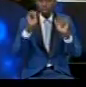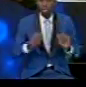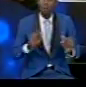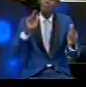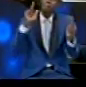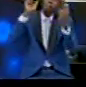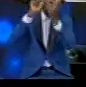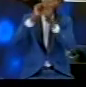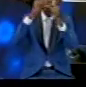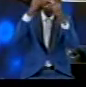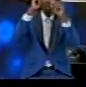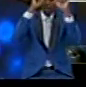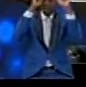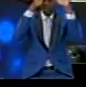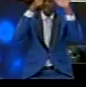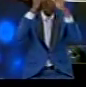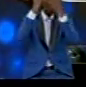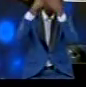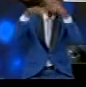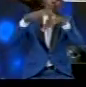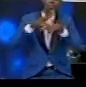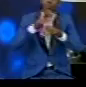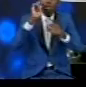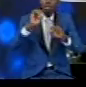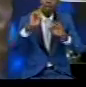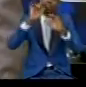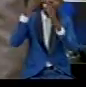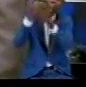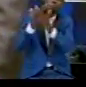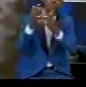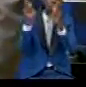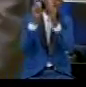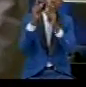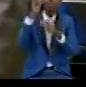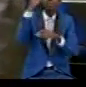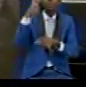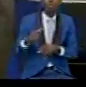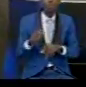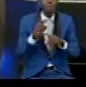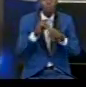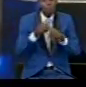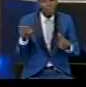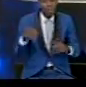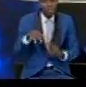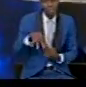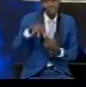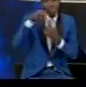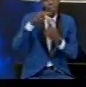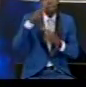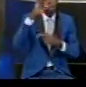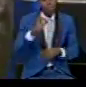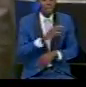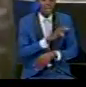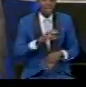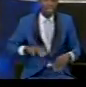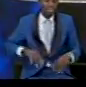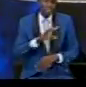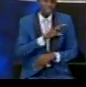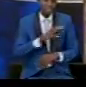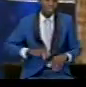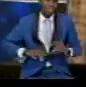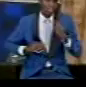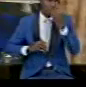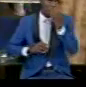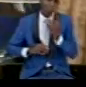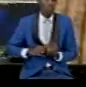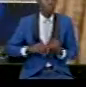Father. Nobody can get to God. Nobody can get to heaven except by Christ and Christ alone. That